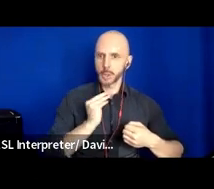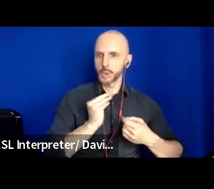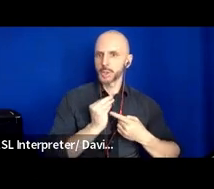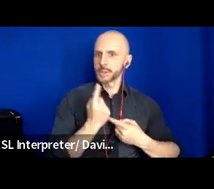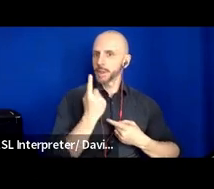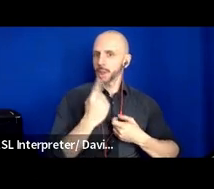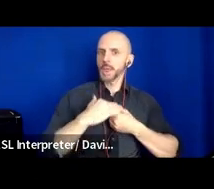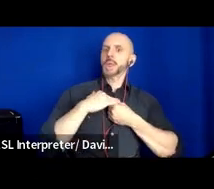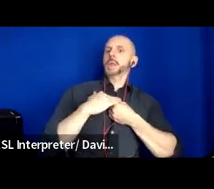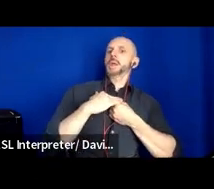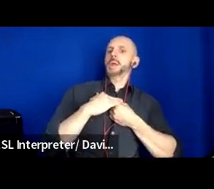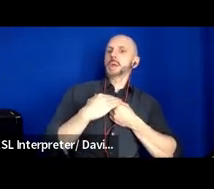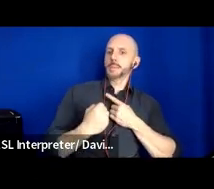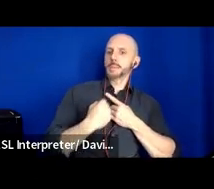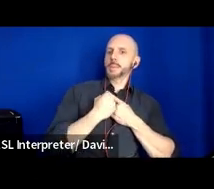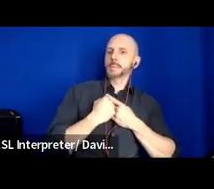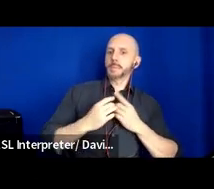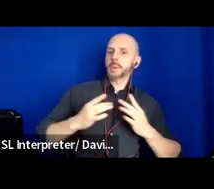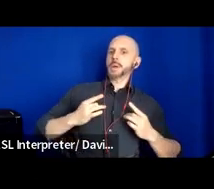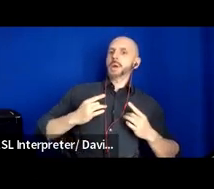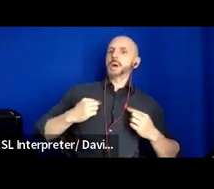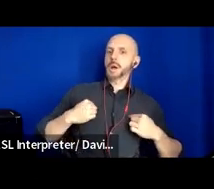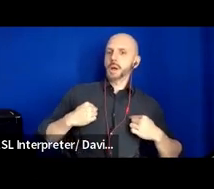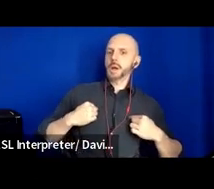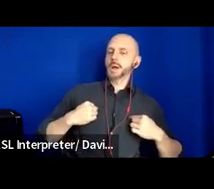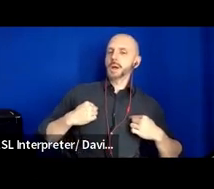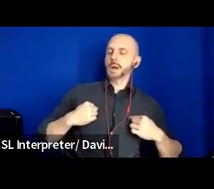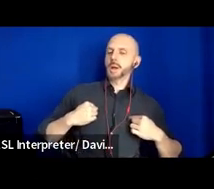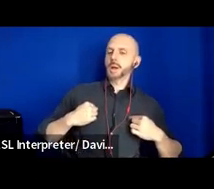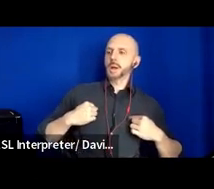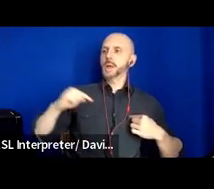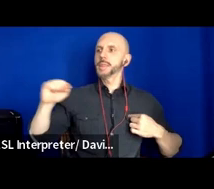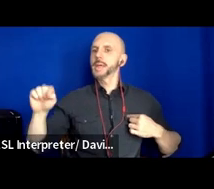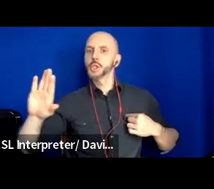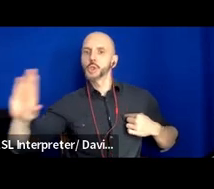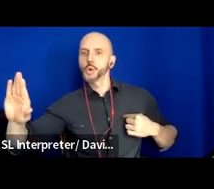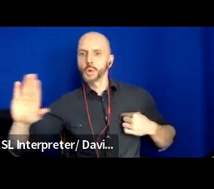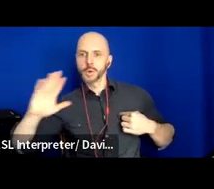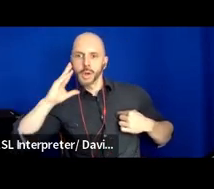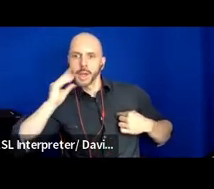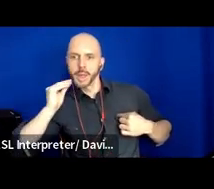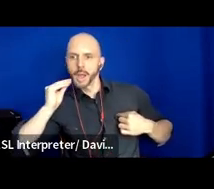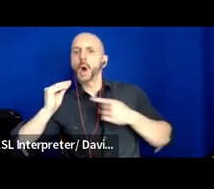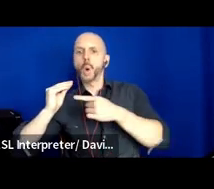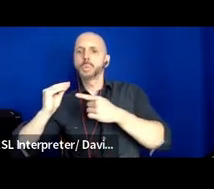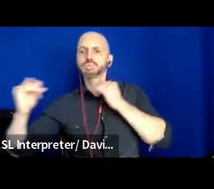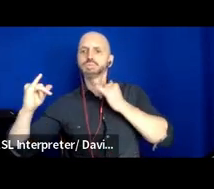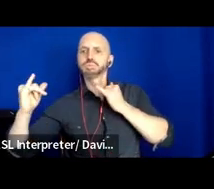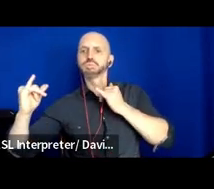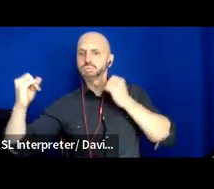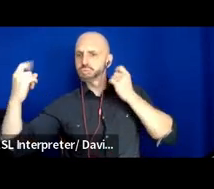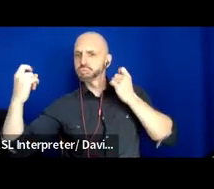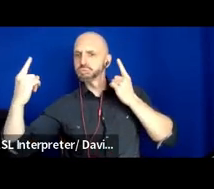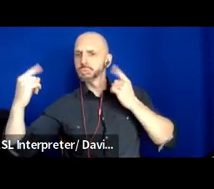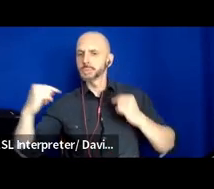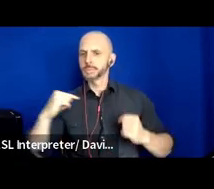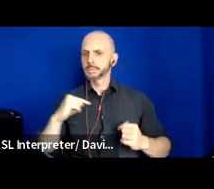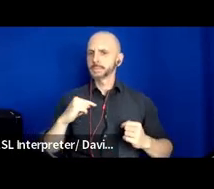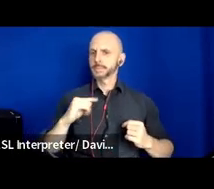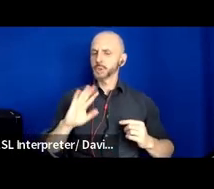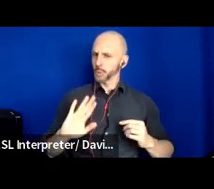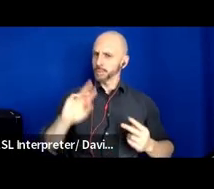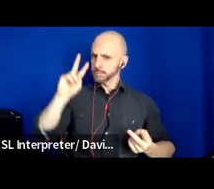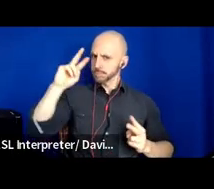they cannot be held as accountable in the same way. Right. So, the experience is